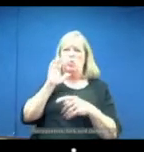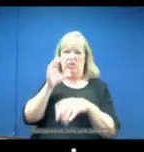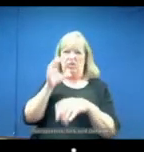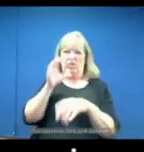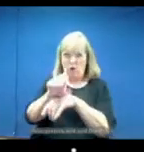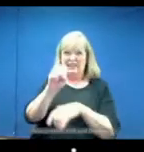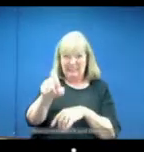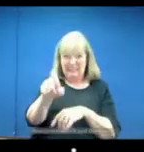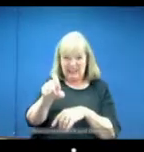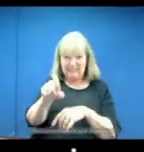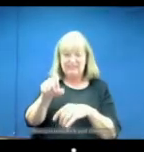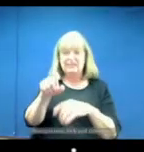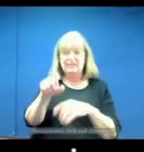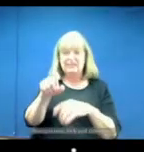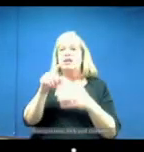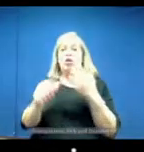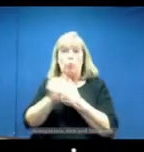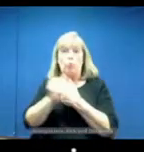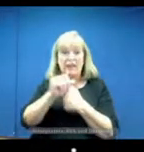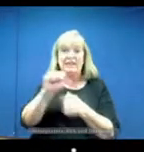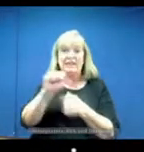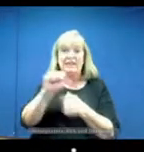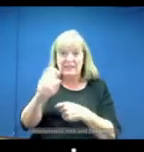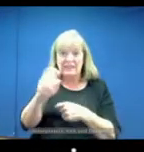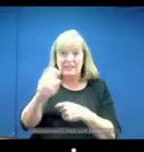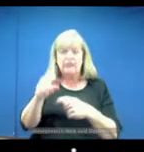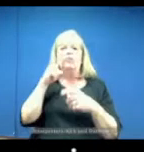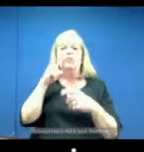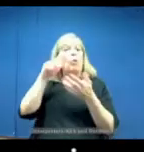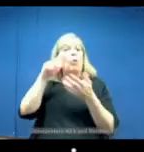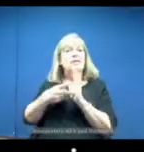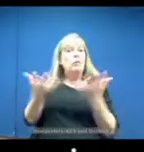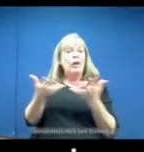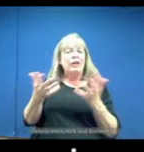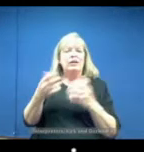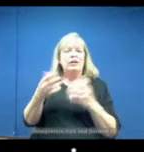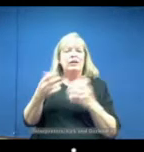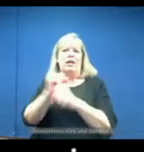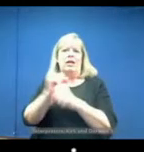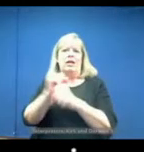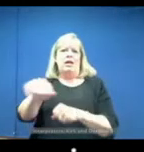force to make another person be afraid.